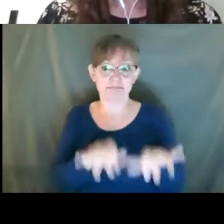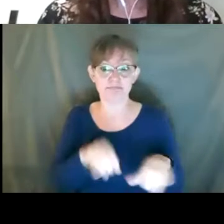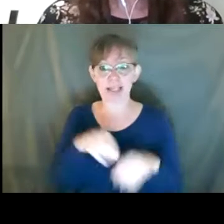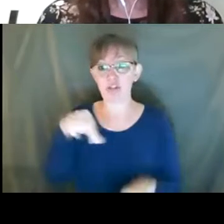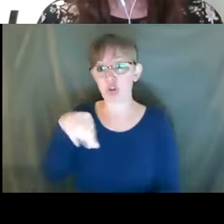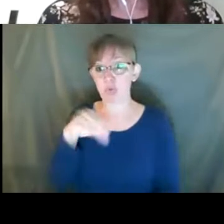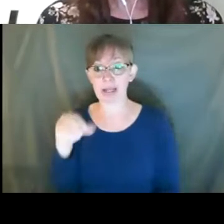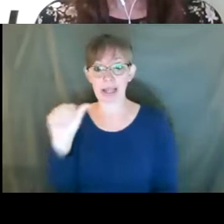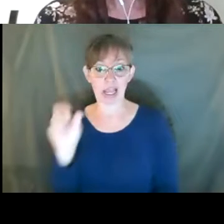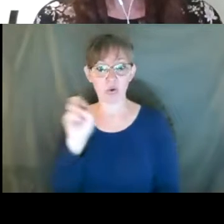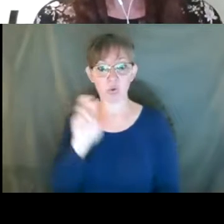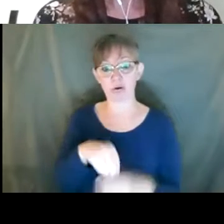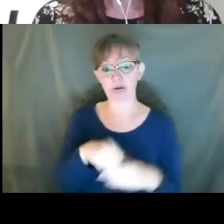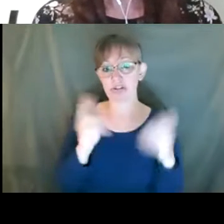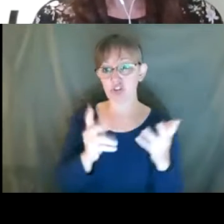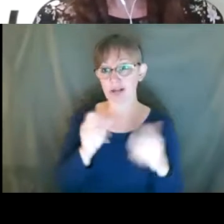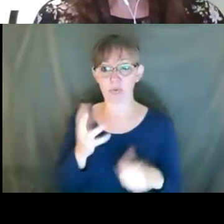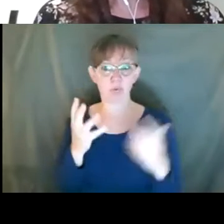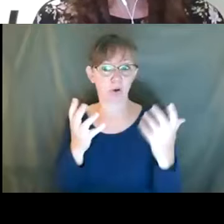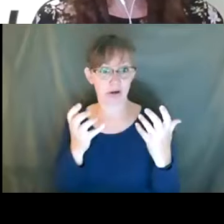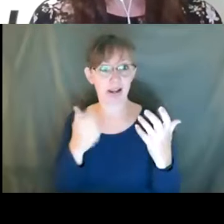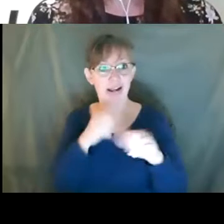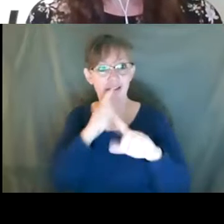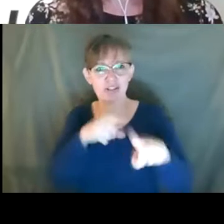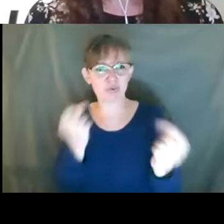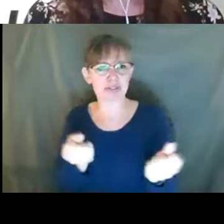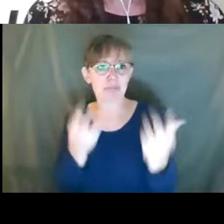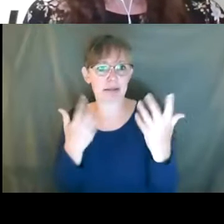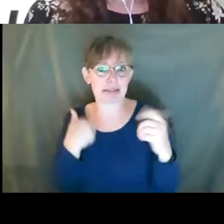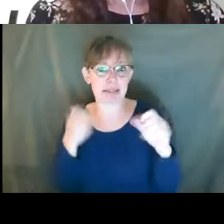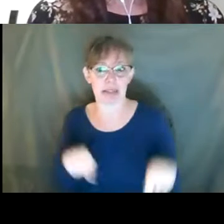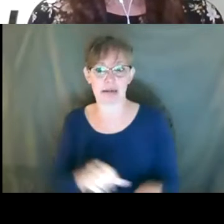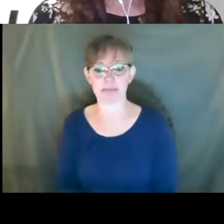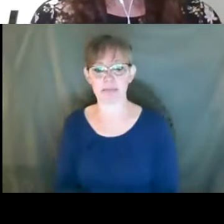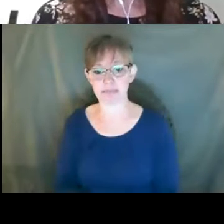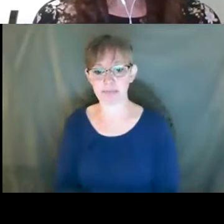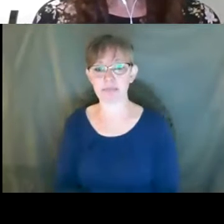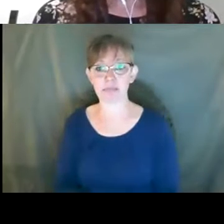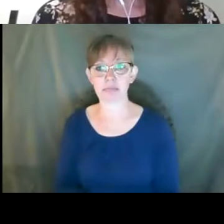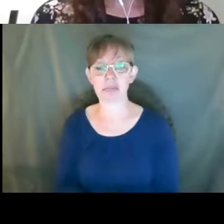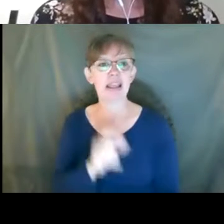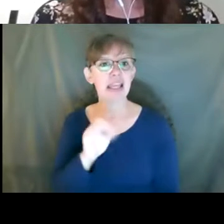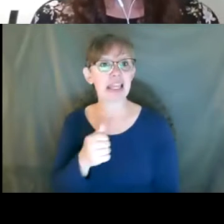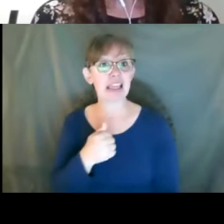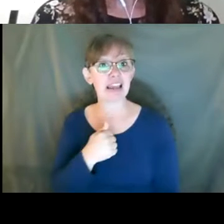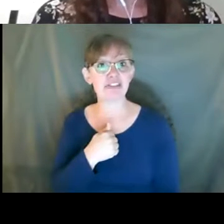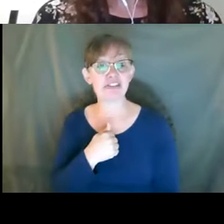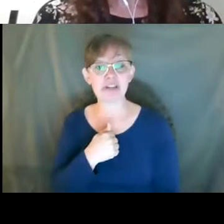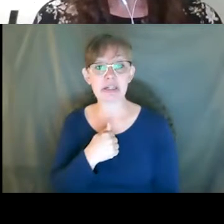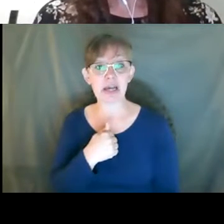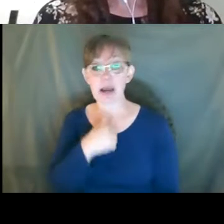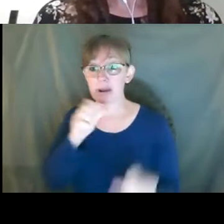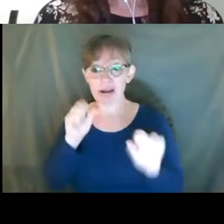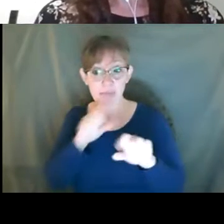Q&A, and if you'd like, and I'll answer as many as I can. If I don't get to your question, please, again,